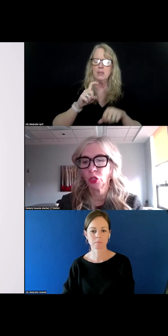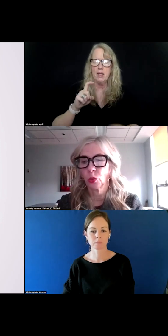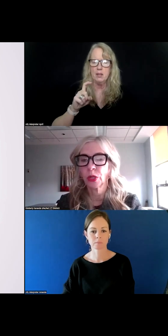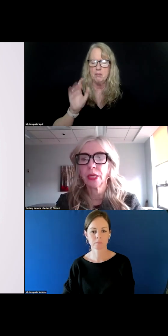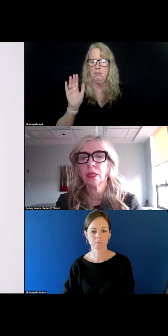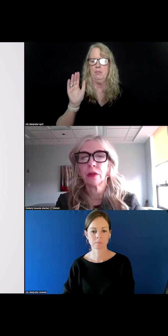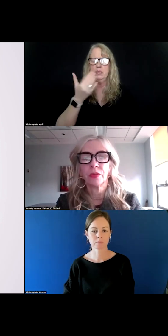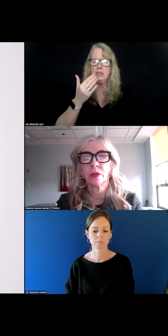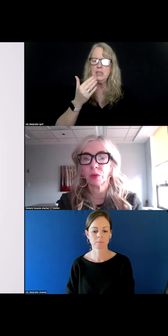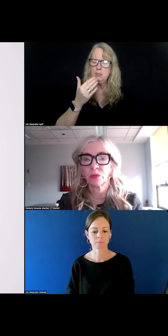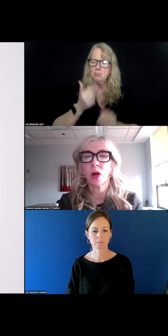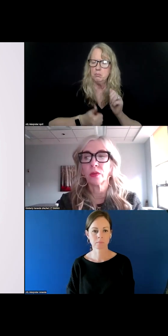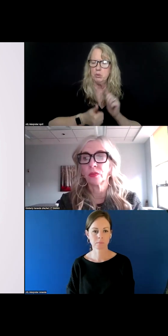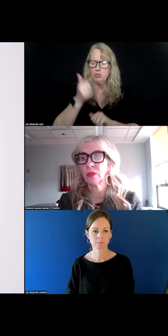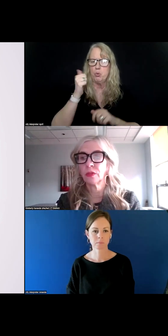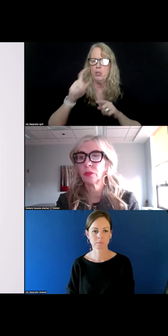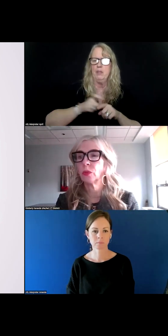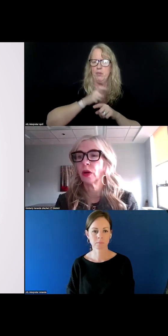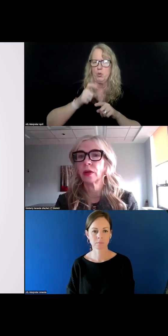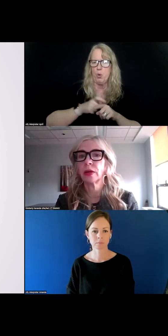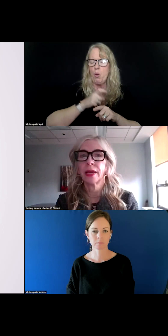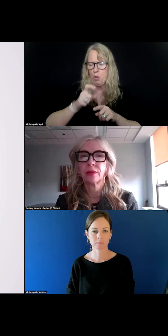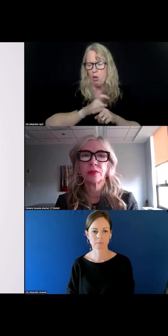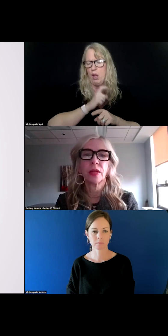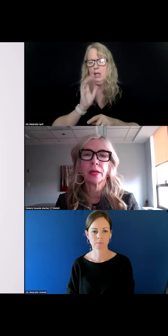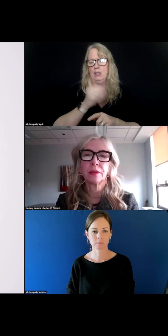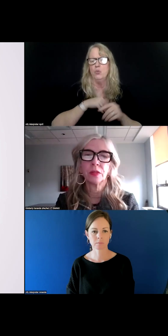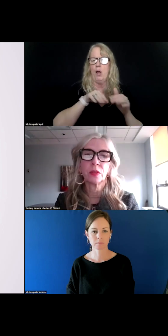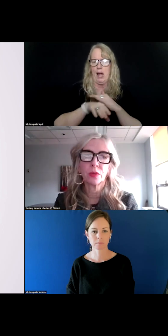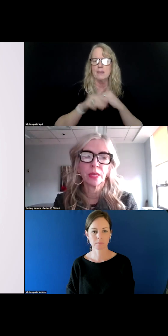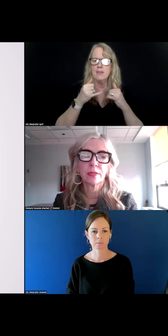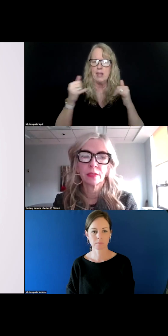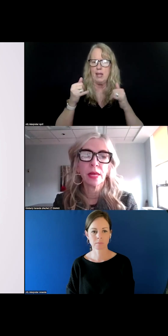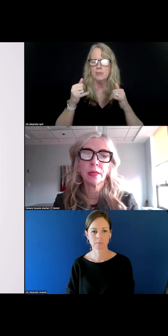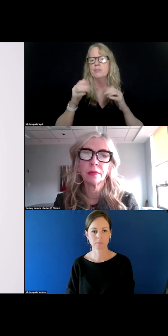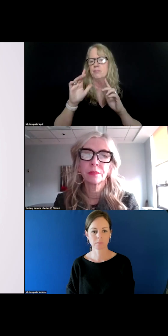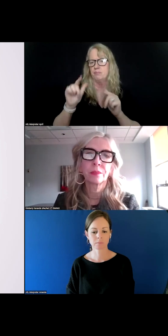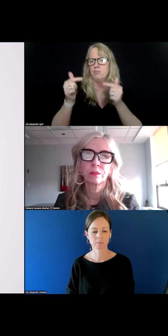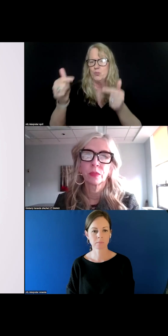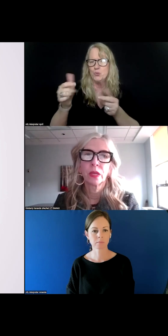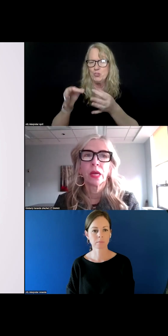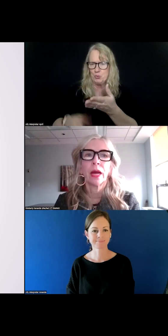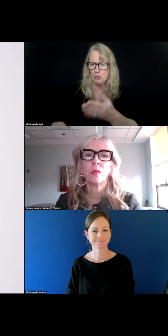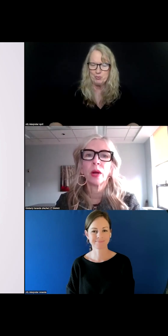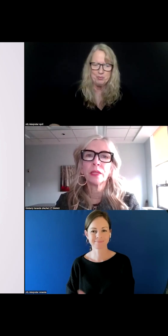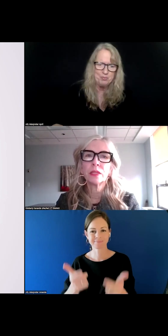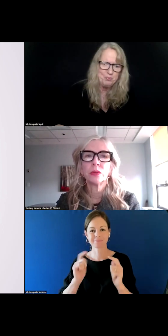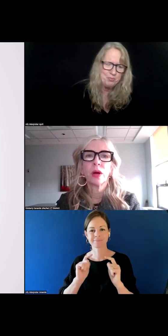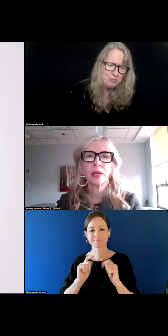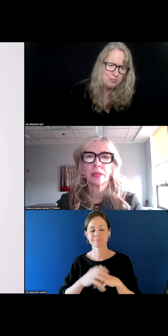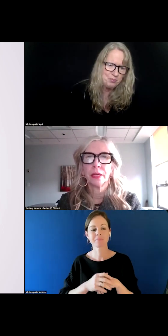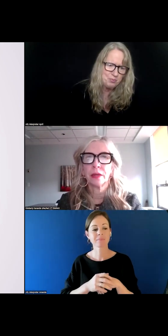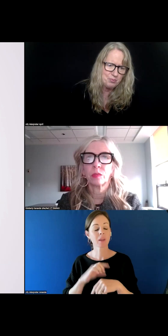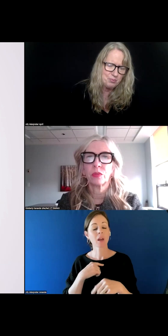the majority of the number of calls into our access line. You can go to the next slide. I wanted